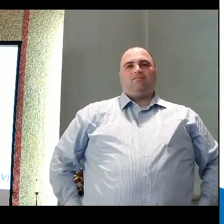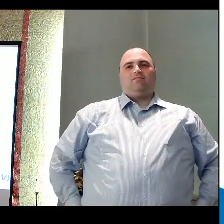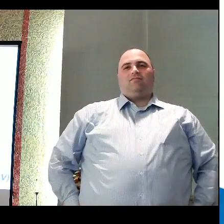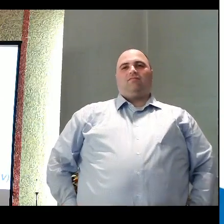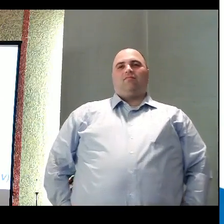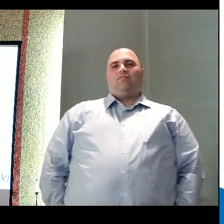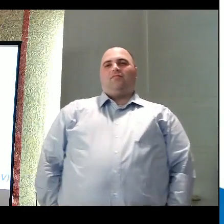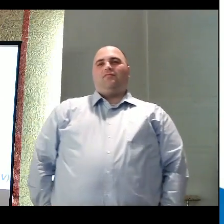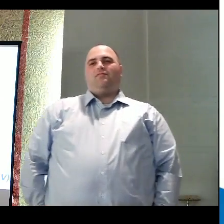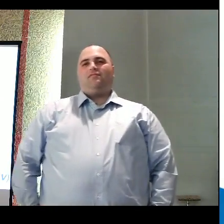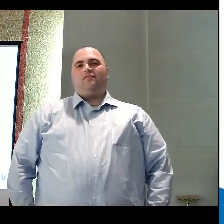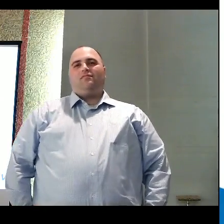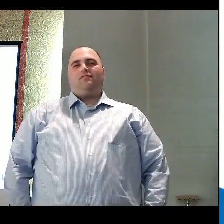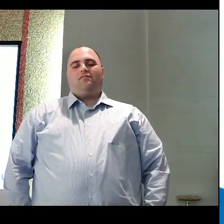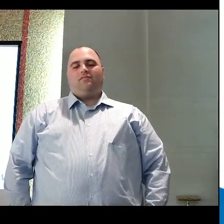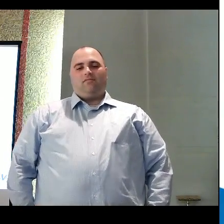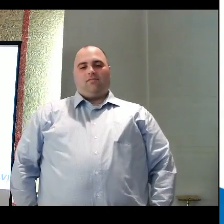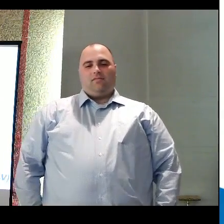God. Amen.